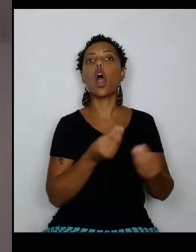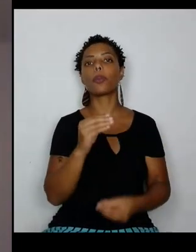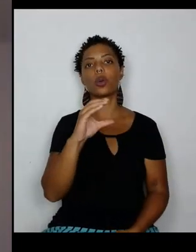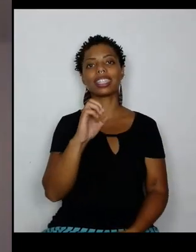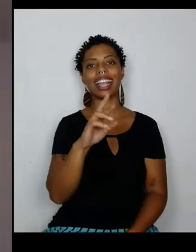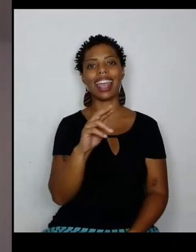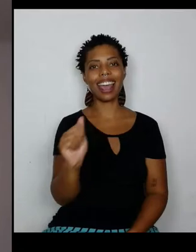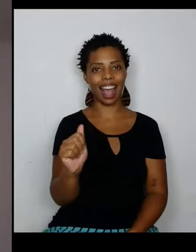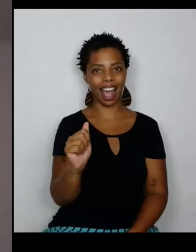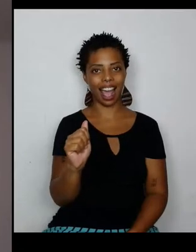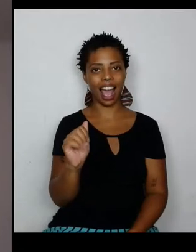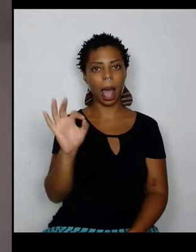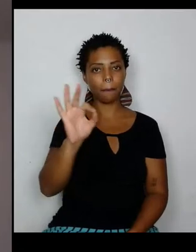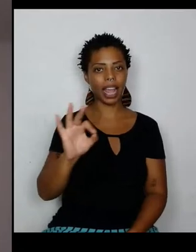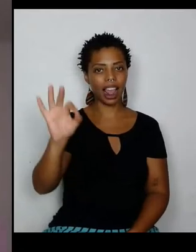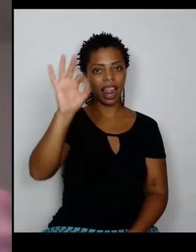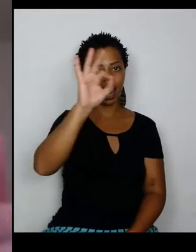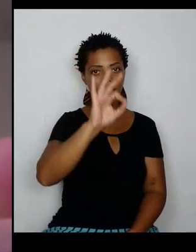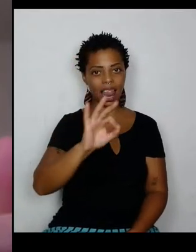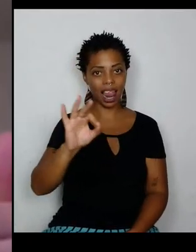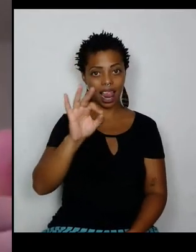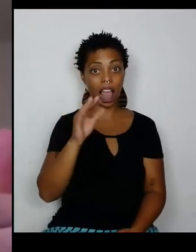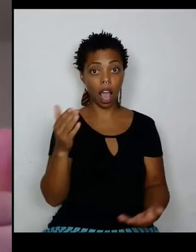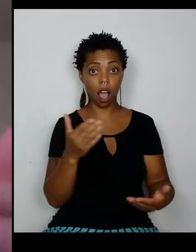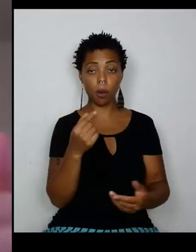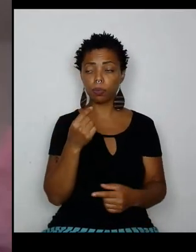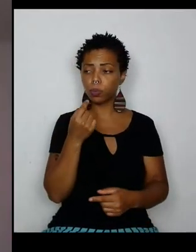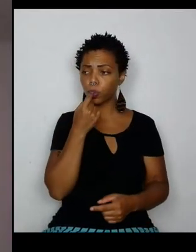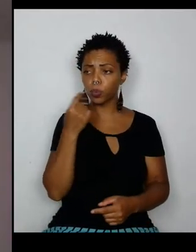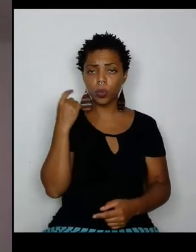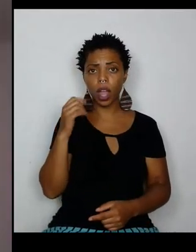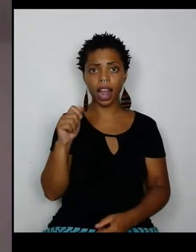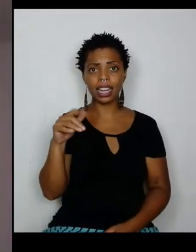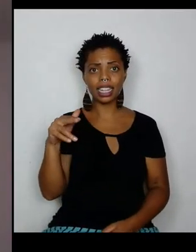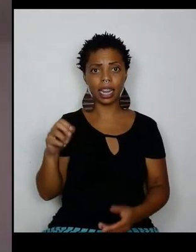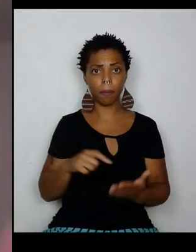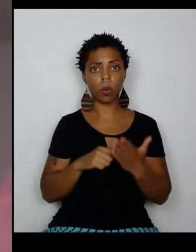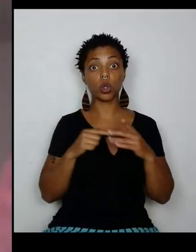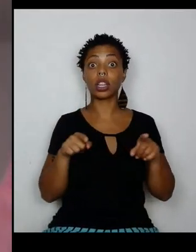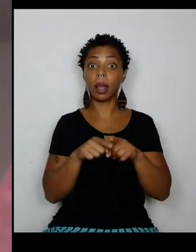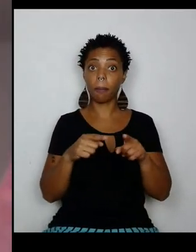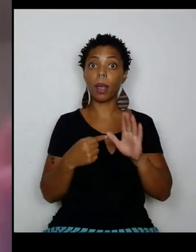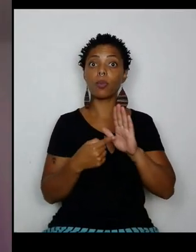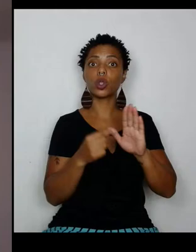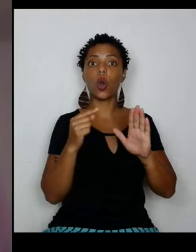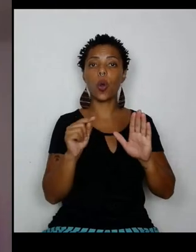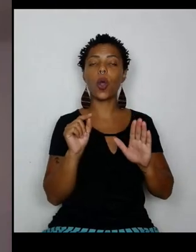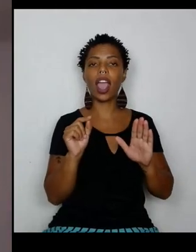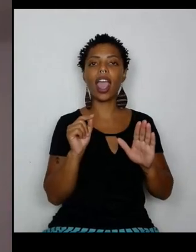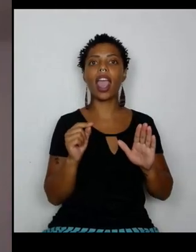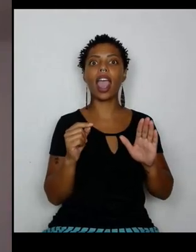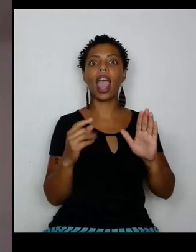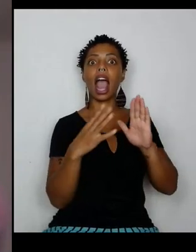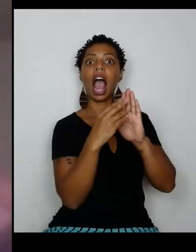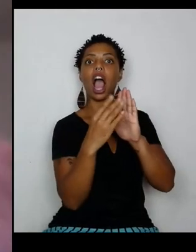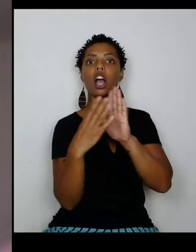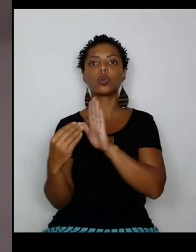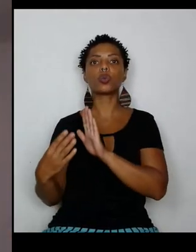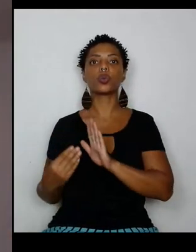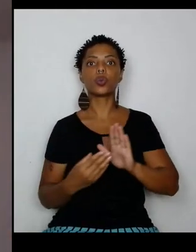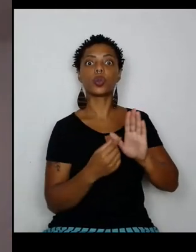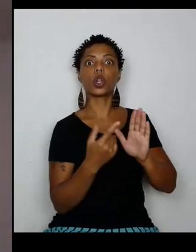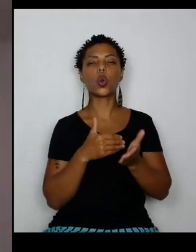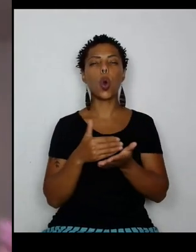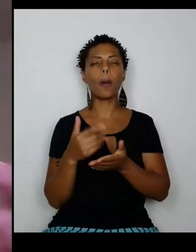was used to recover the painting aline showed me that and i could also see the x-rays that were